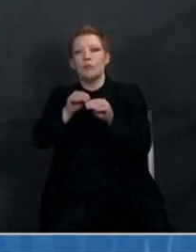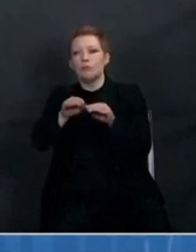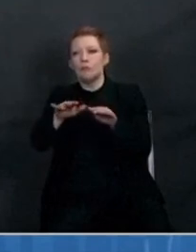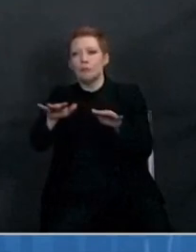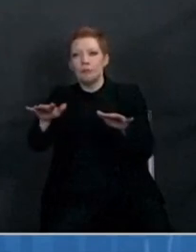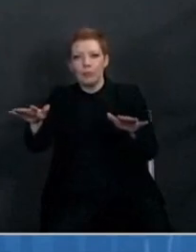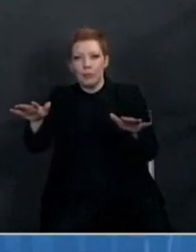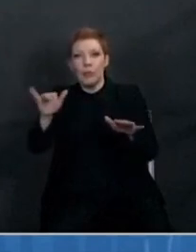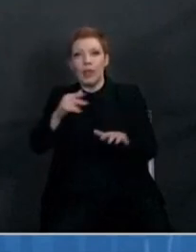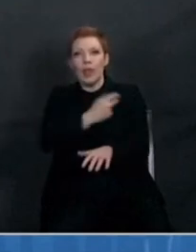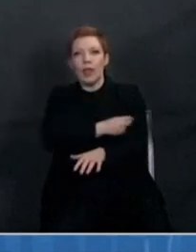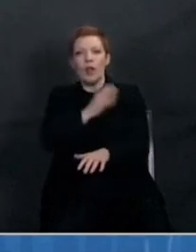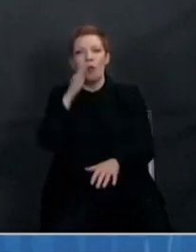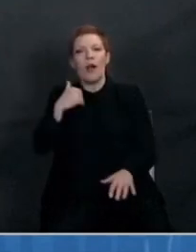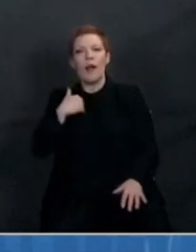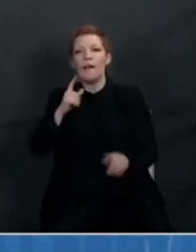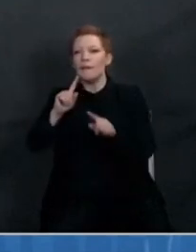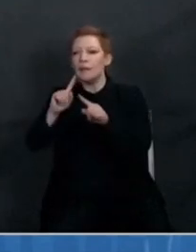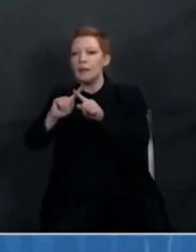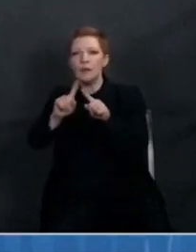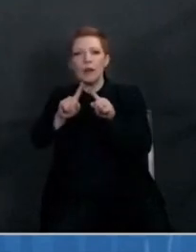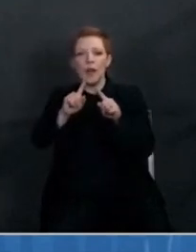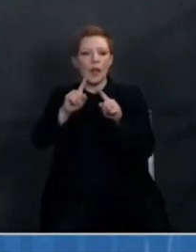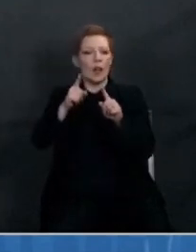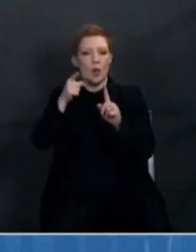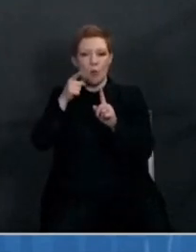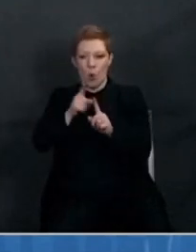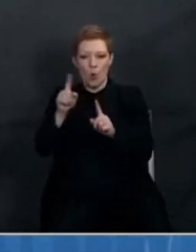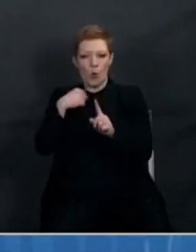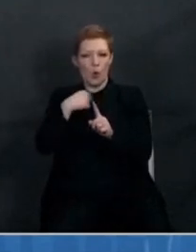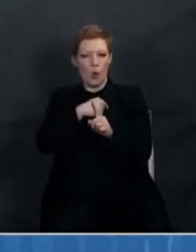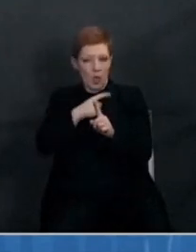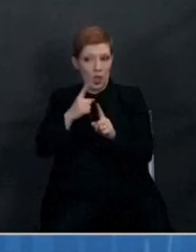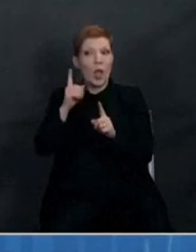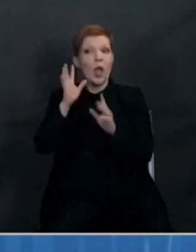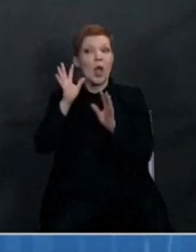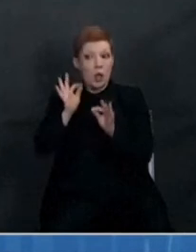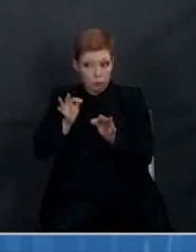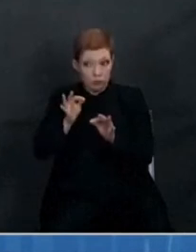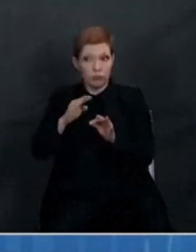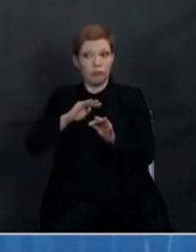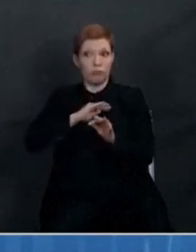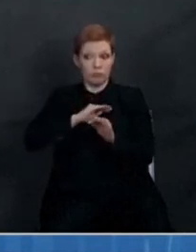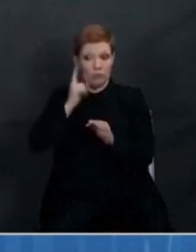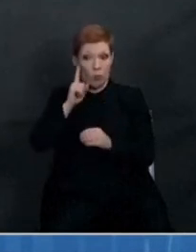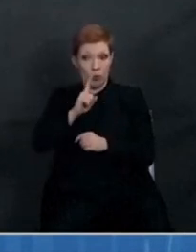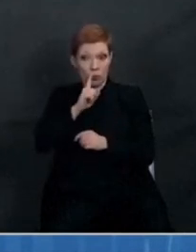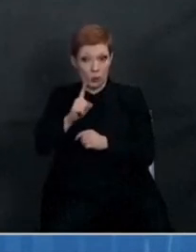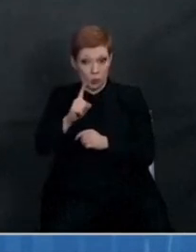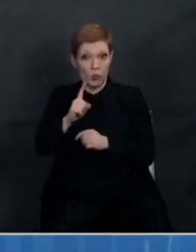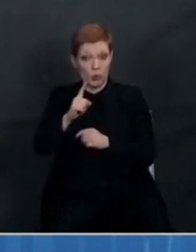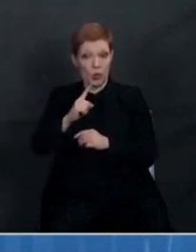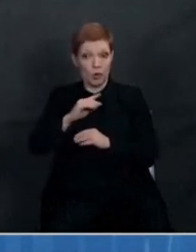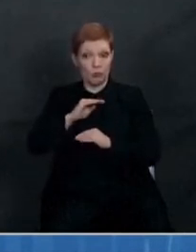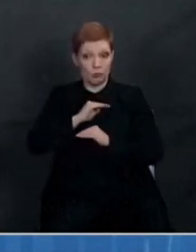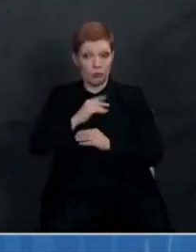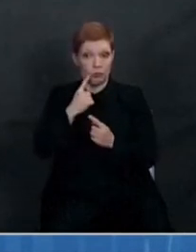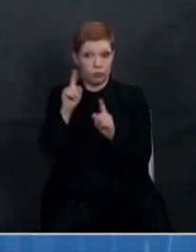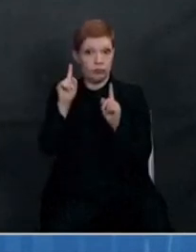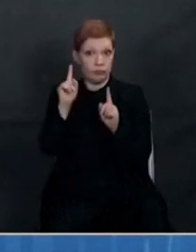what's called point vaccine efficacy. So we know that we had a 72% overall efficacy in the